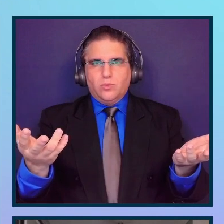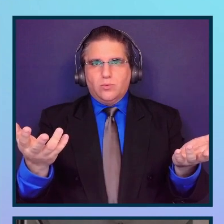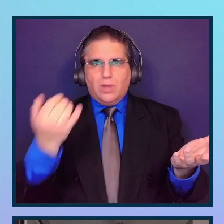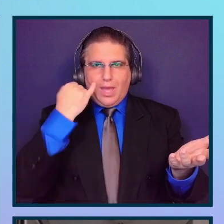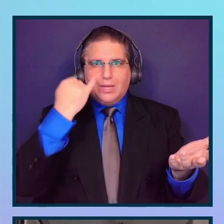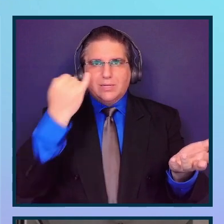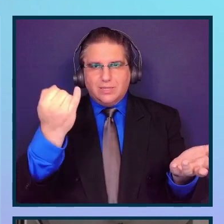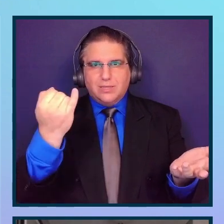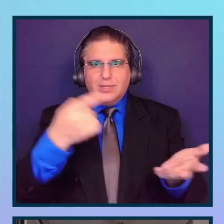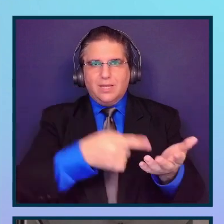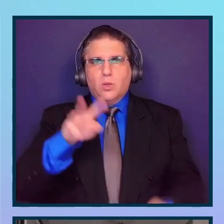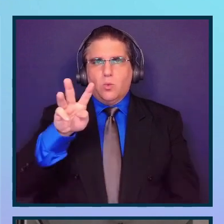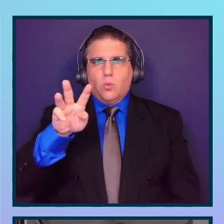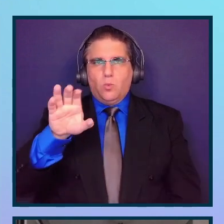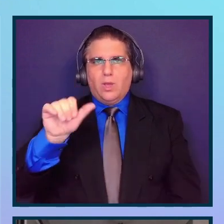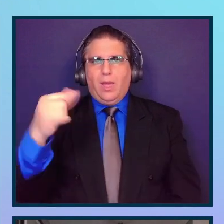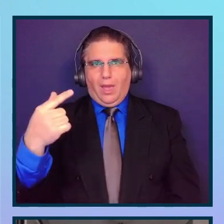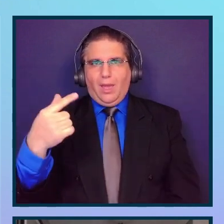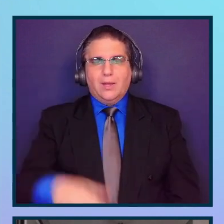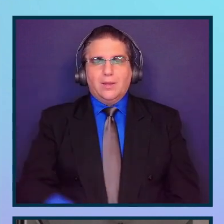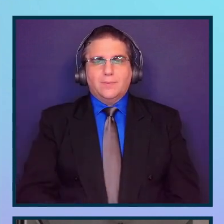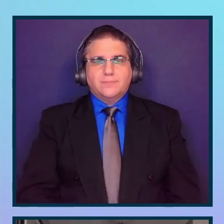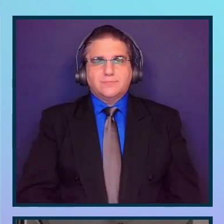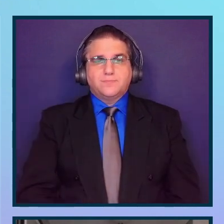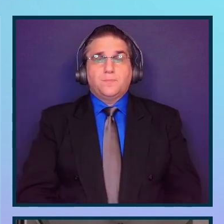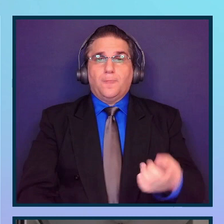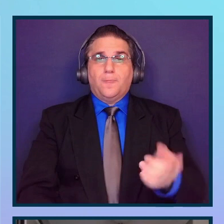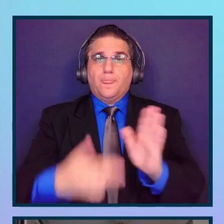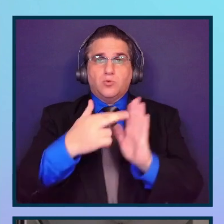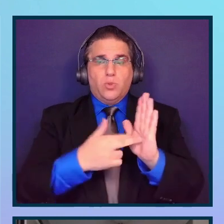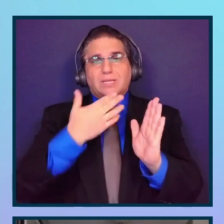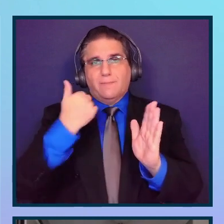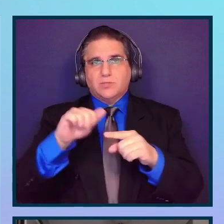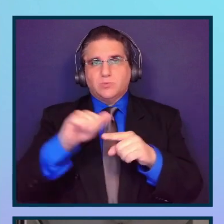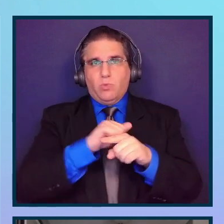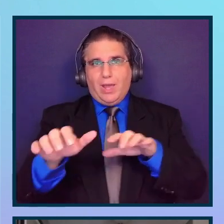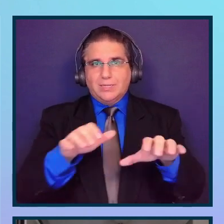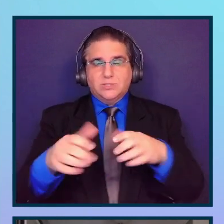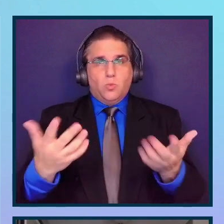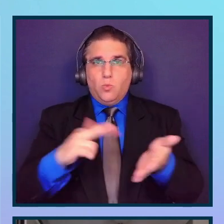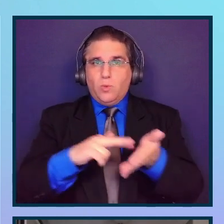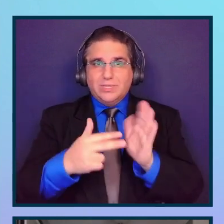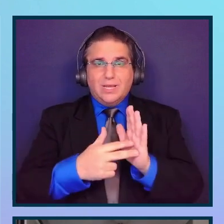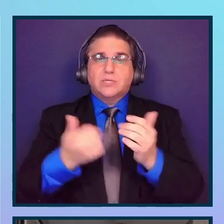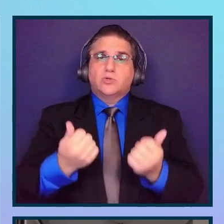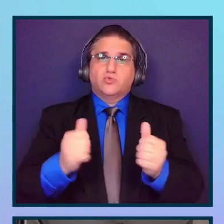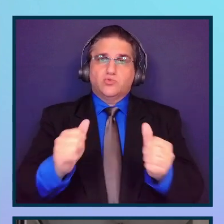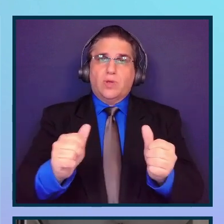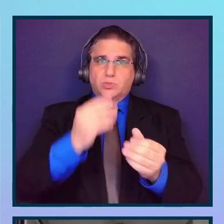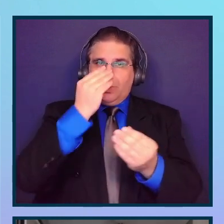idea in the WCAG. So this rule is a best practice, and what it does is it tries to inform